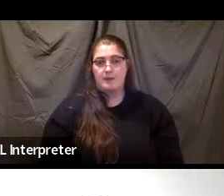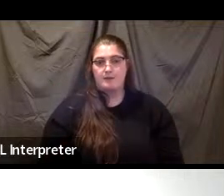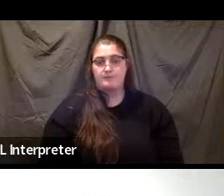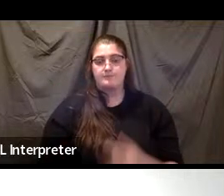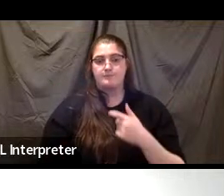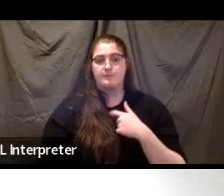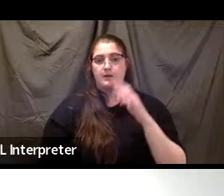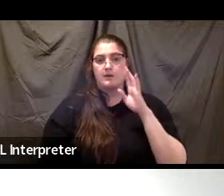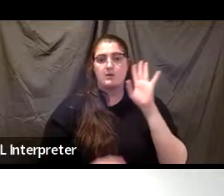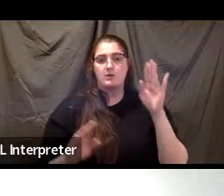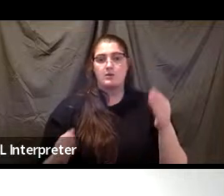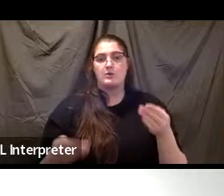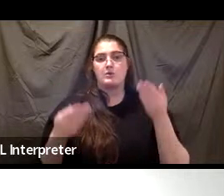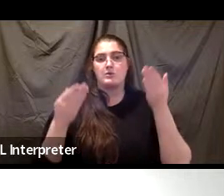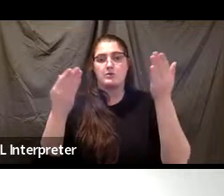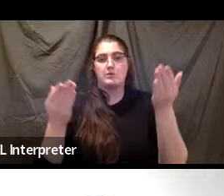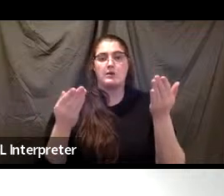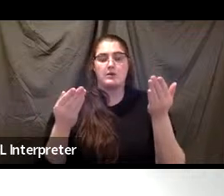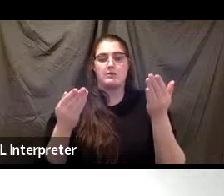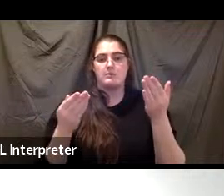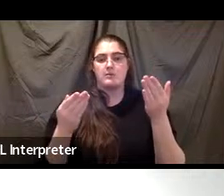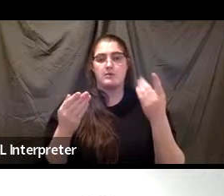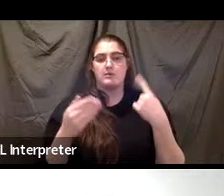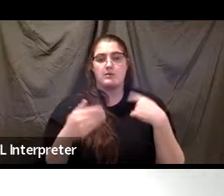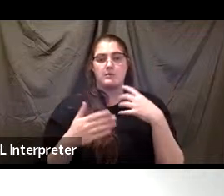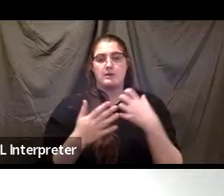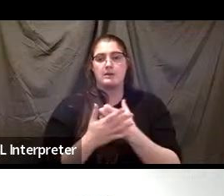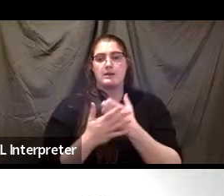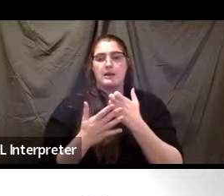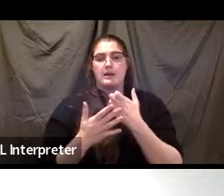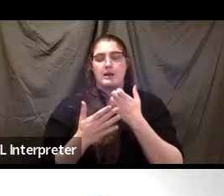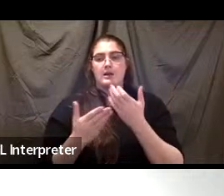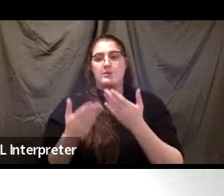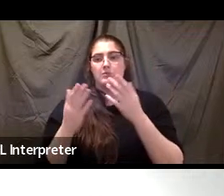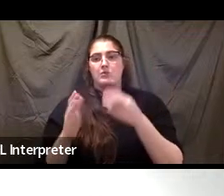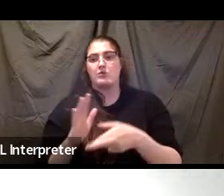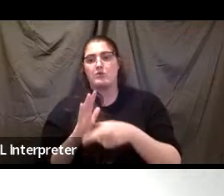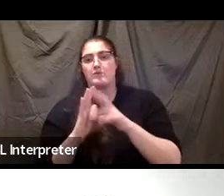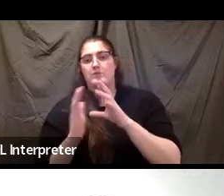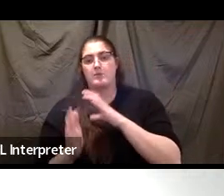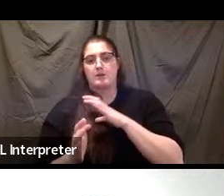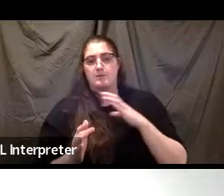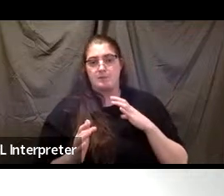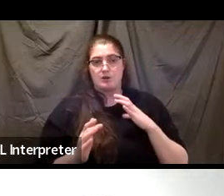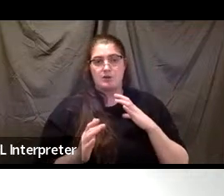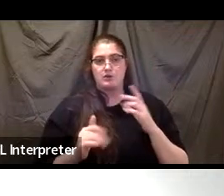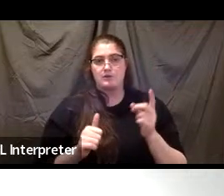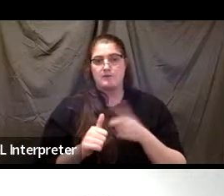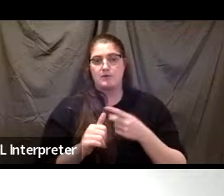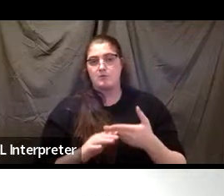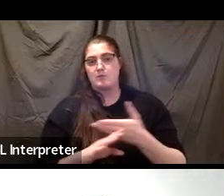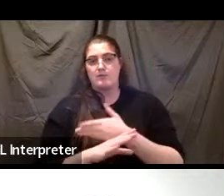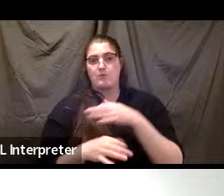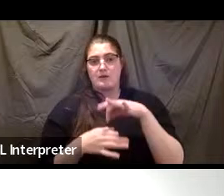recommend that we get the proposal reviewed by the commission first before we vote on